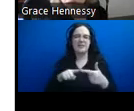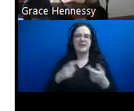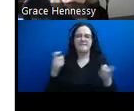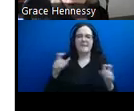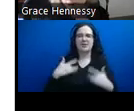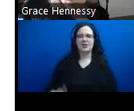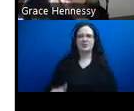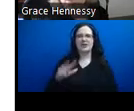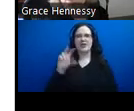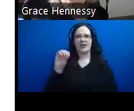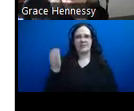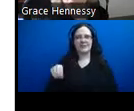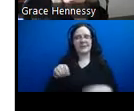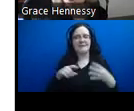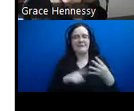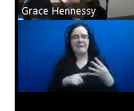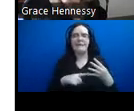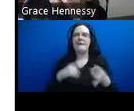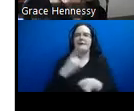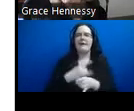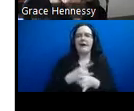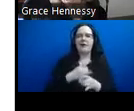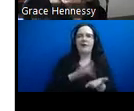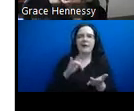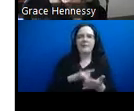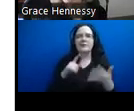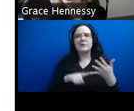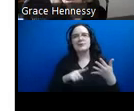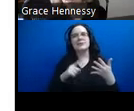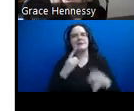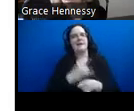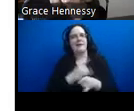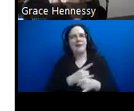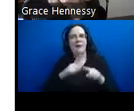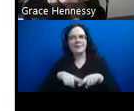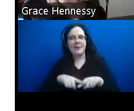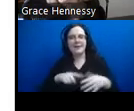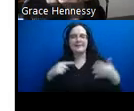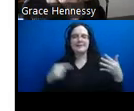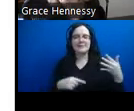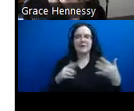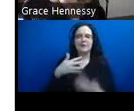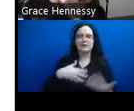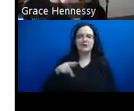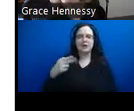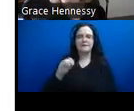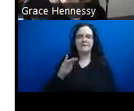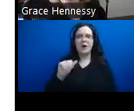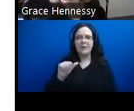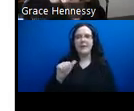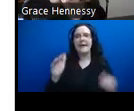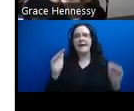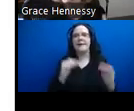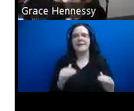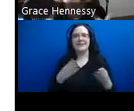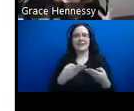18%, alcohol dependence, 15%, social phobia, 15%, 14% for generalized anxiety disorder and